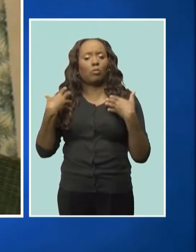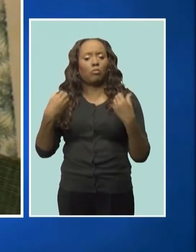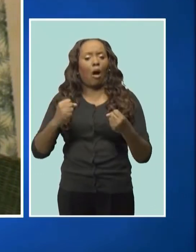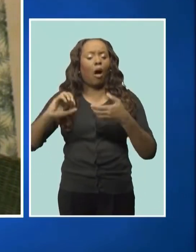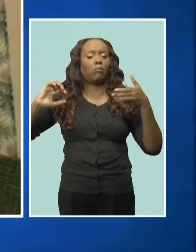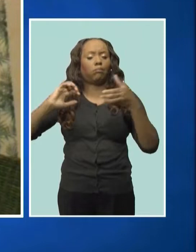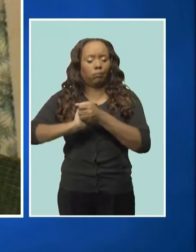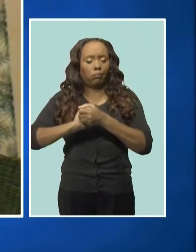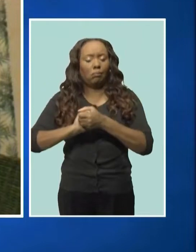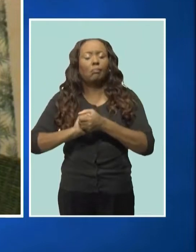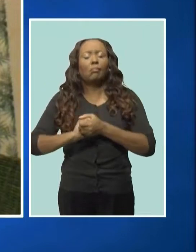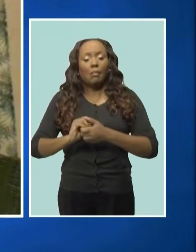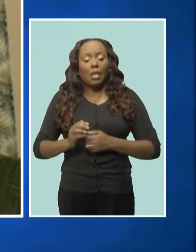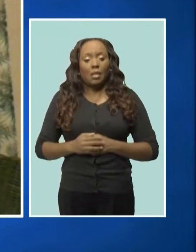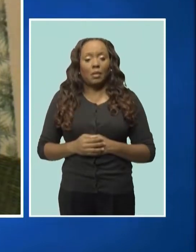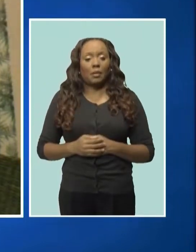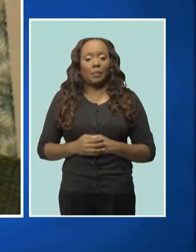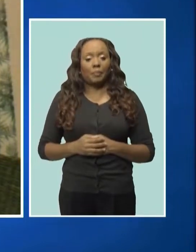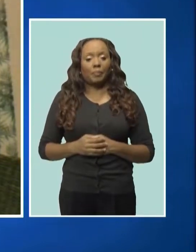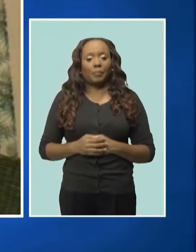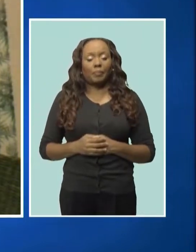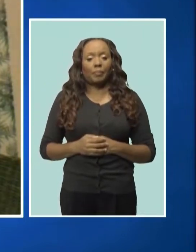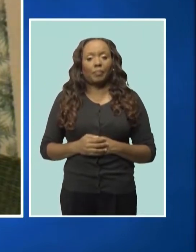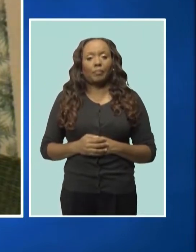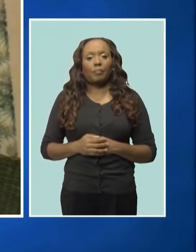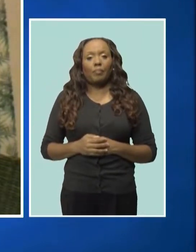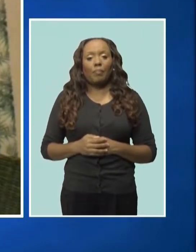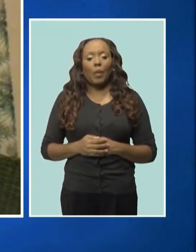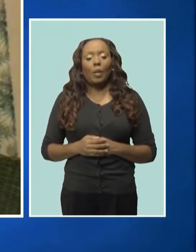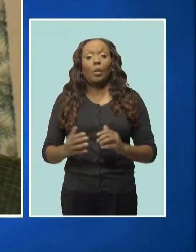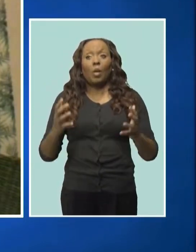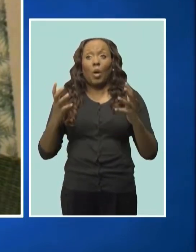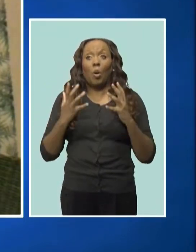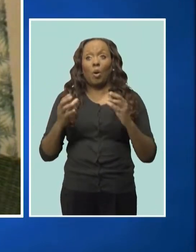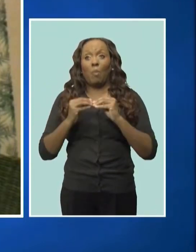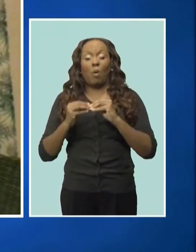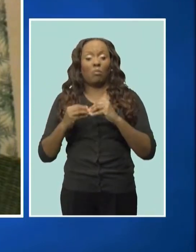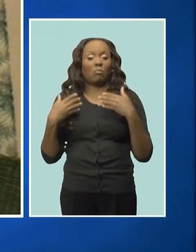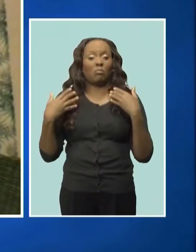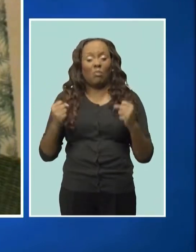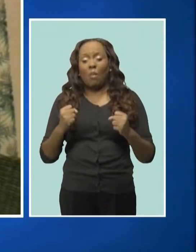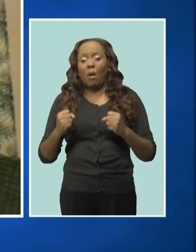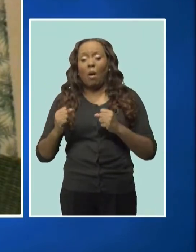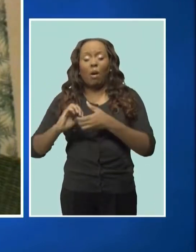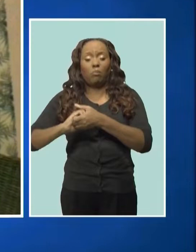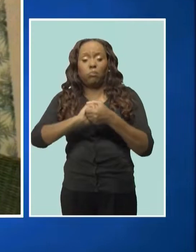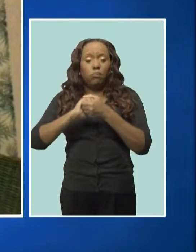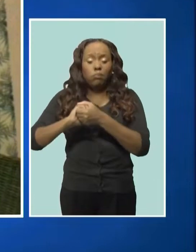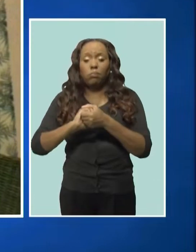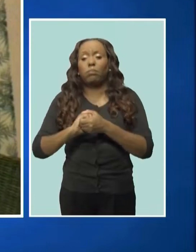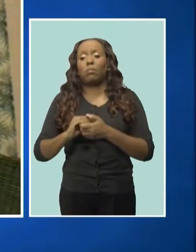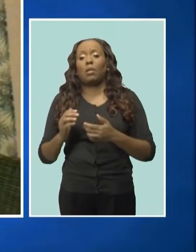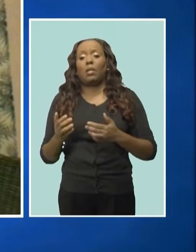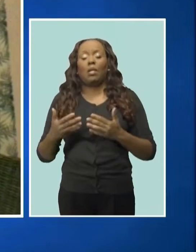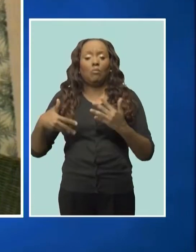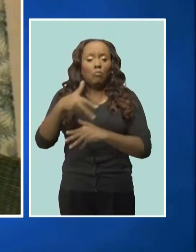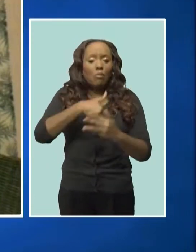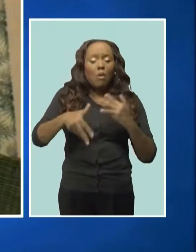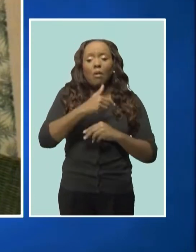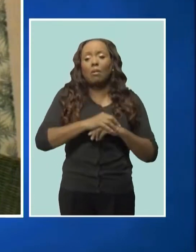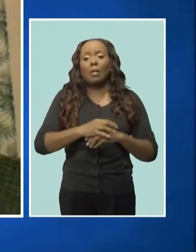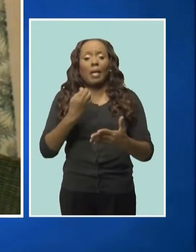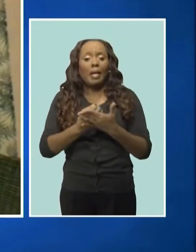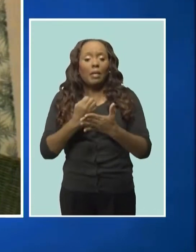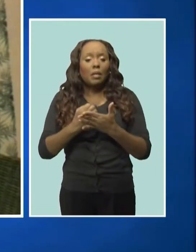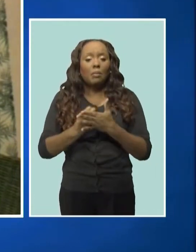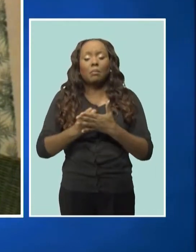relationship, we had agreed that we will try to strengthen ties, strengthen cooperation in the areas of social, economic,